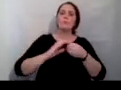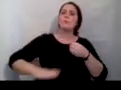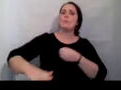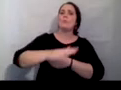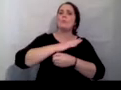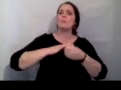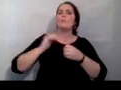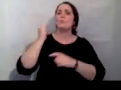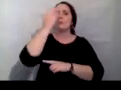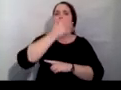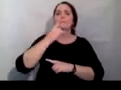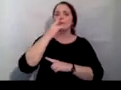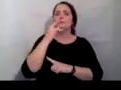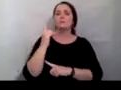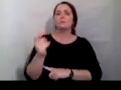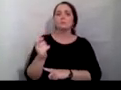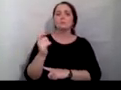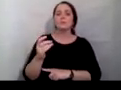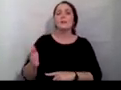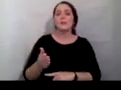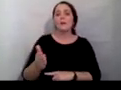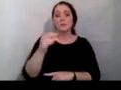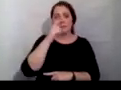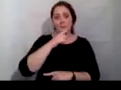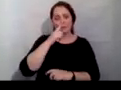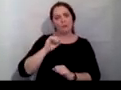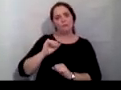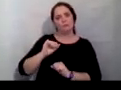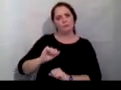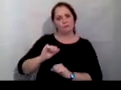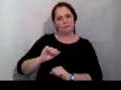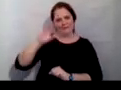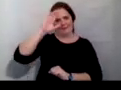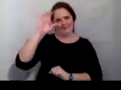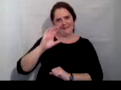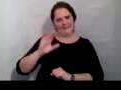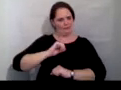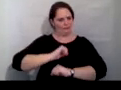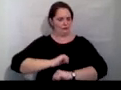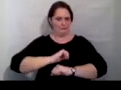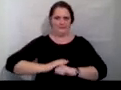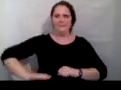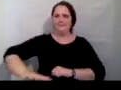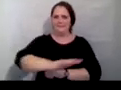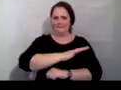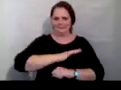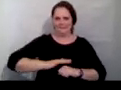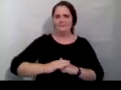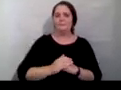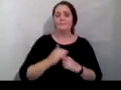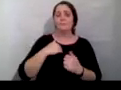owners of the land, particularly the Agra and Turrbal peoples of the country where the exhibition is